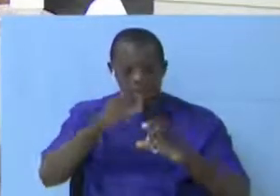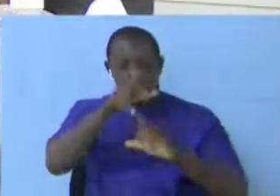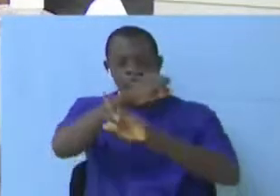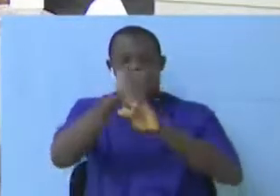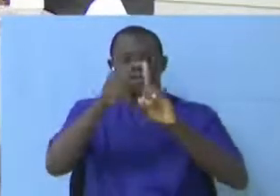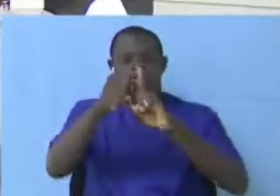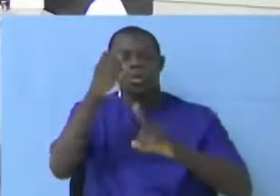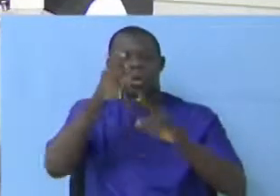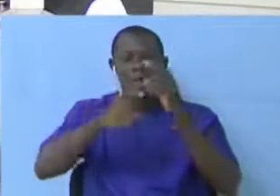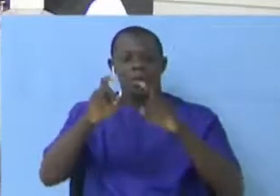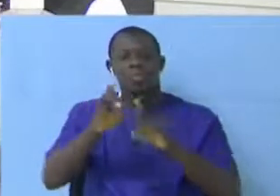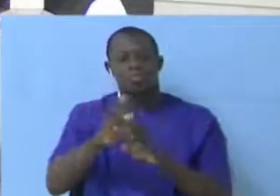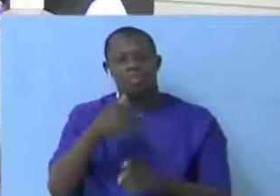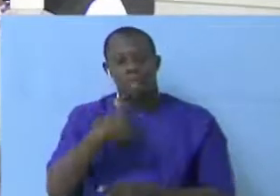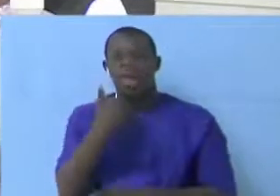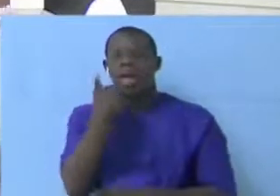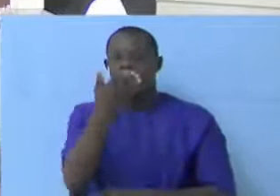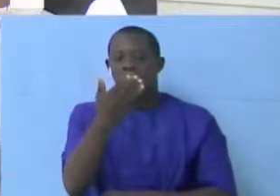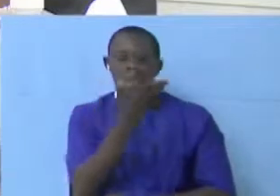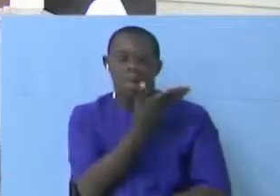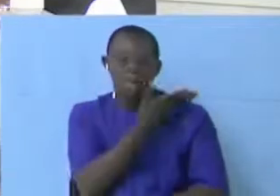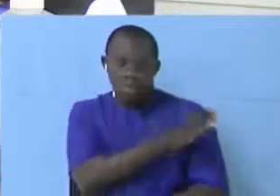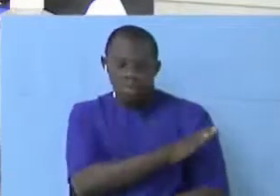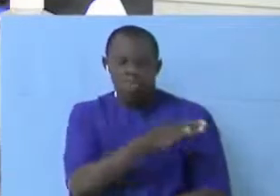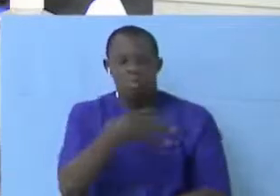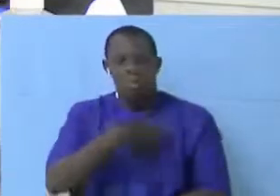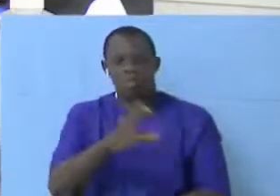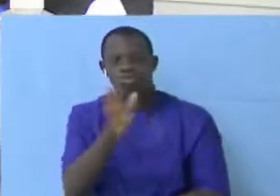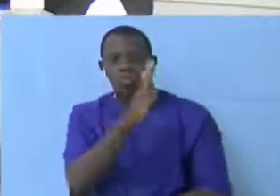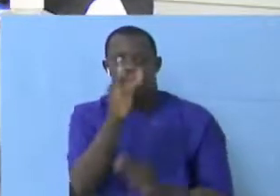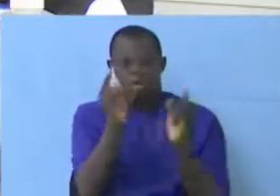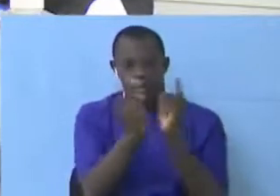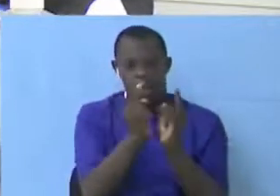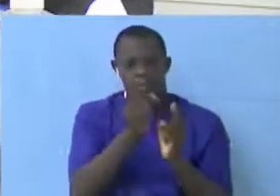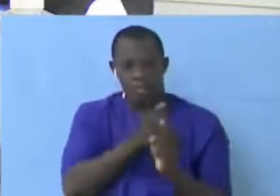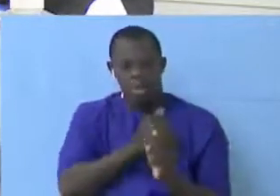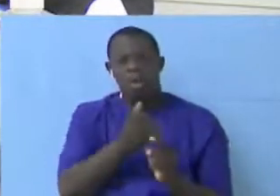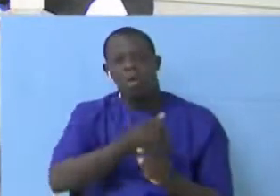So I asked for permission to go back to my men